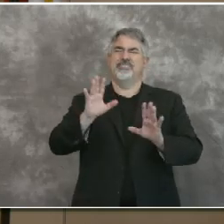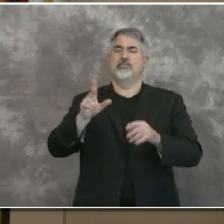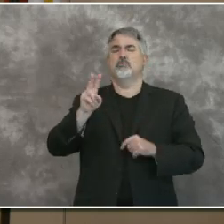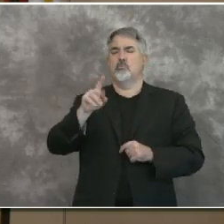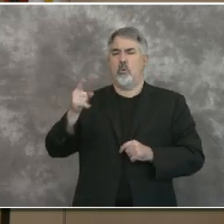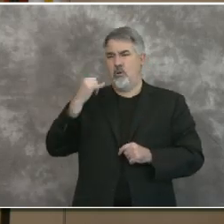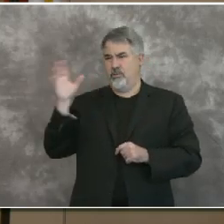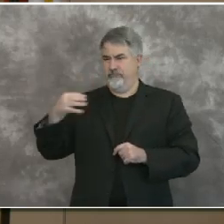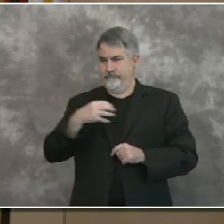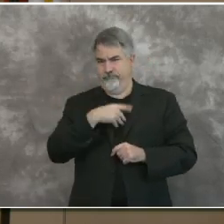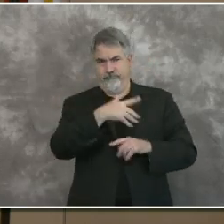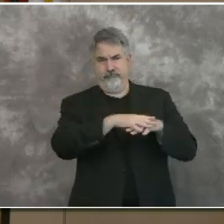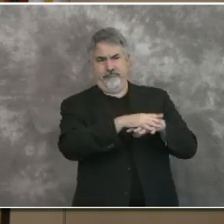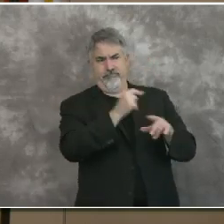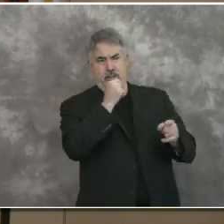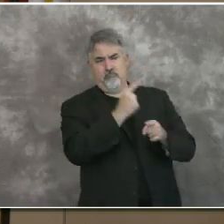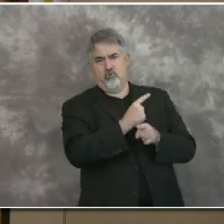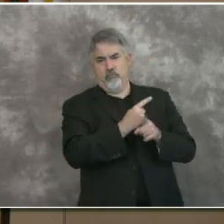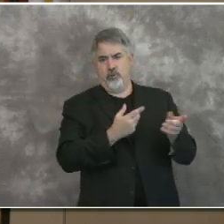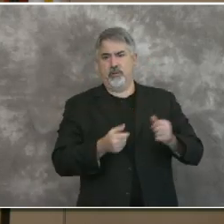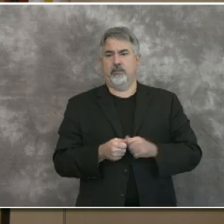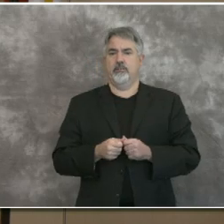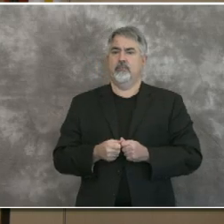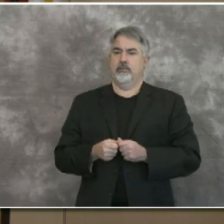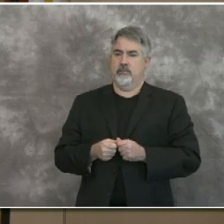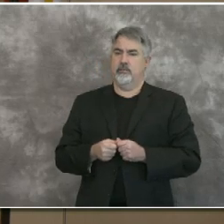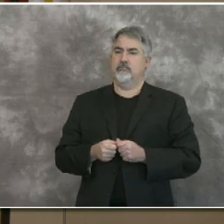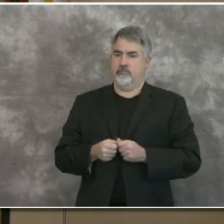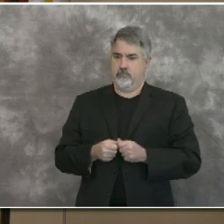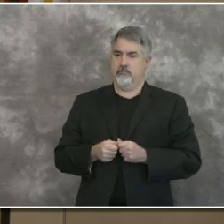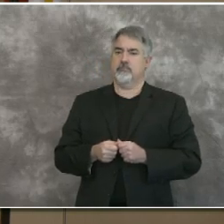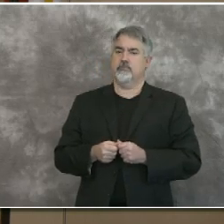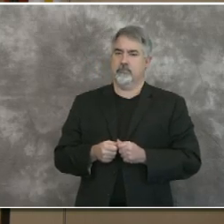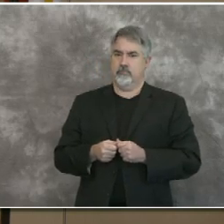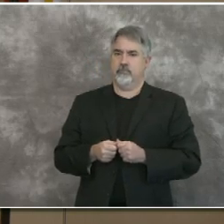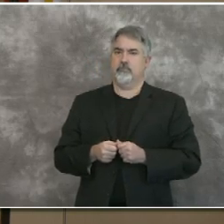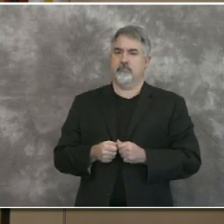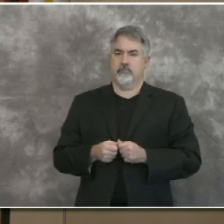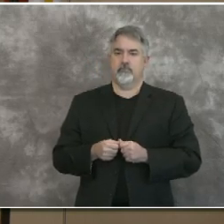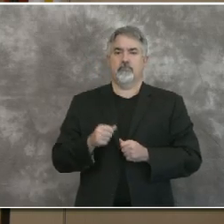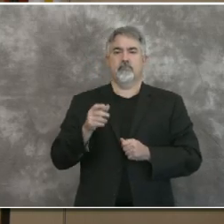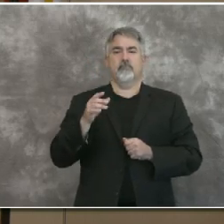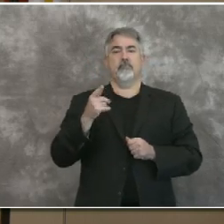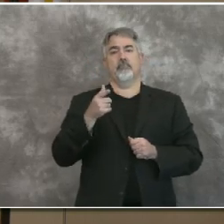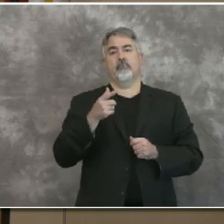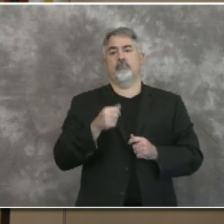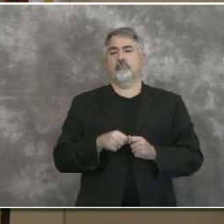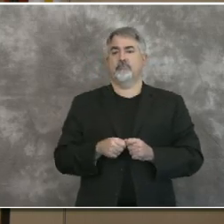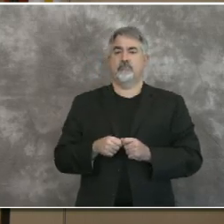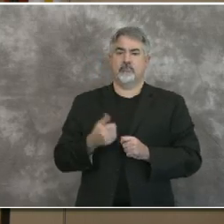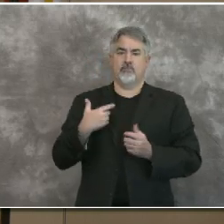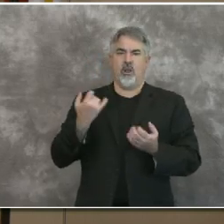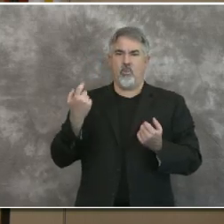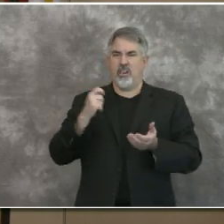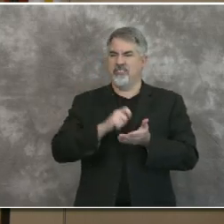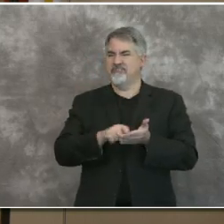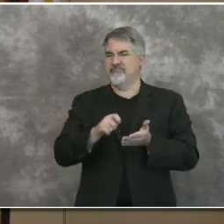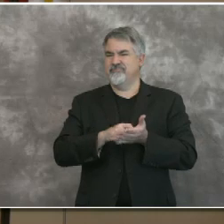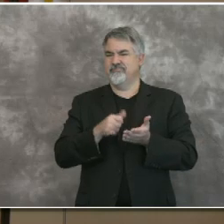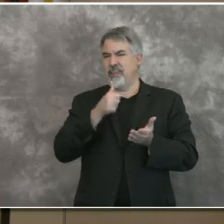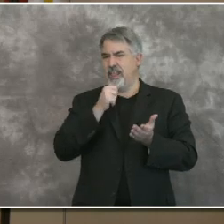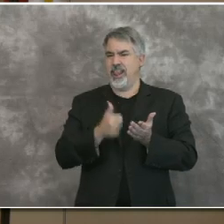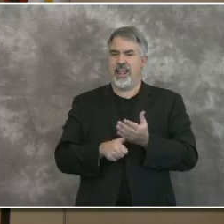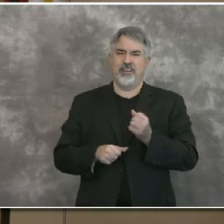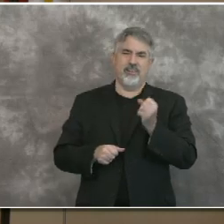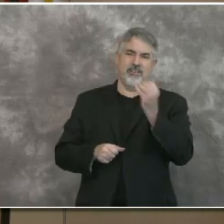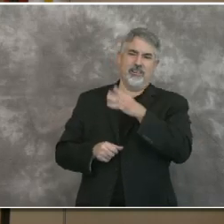hearing about this now, we will also write a letter to Airbnb to make them aware of the